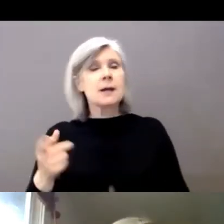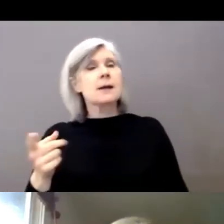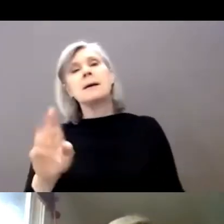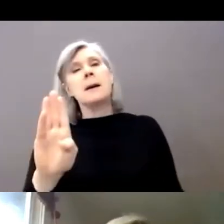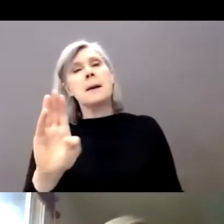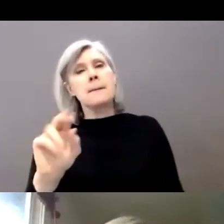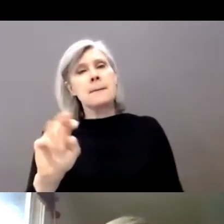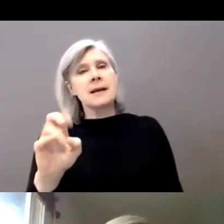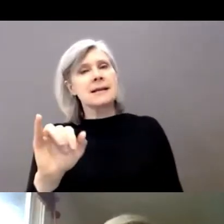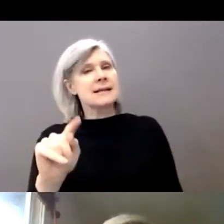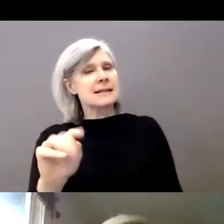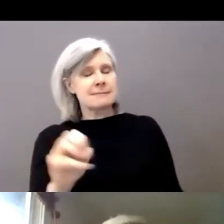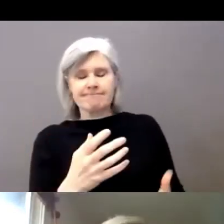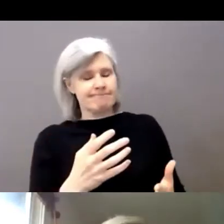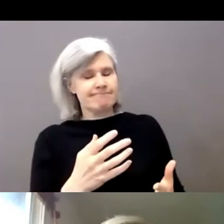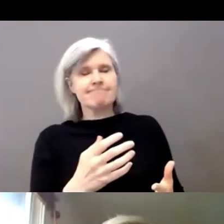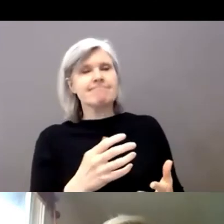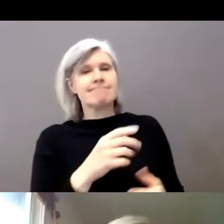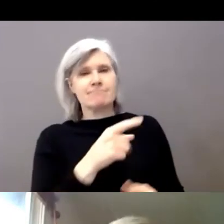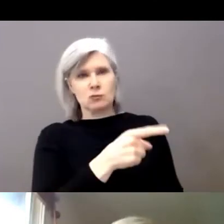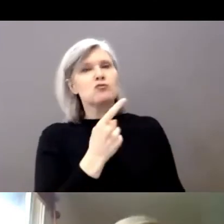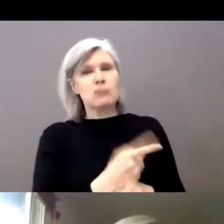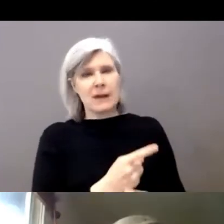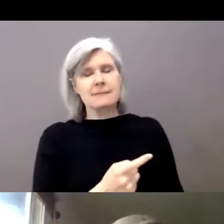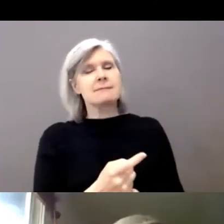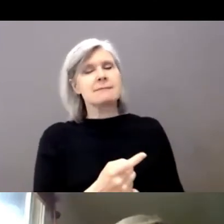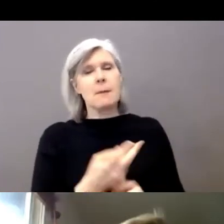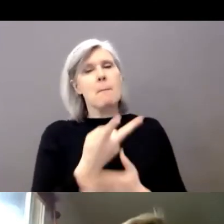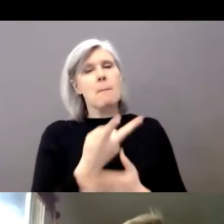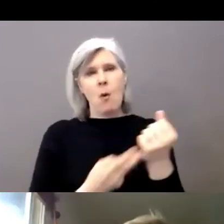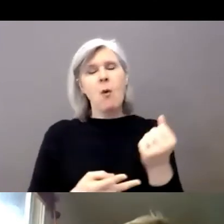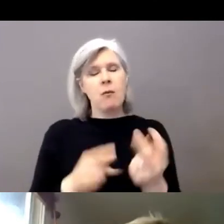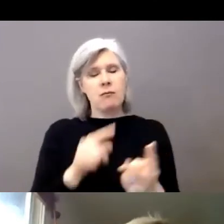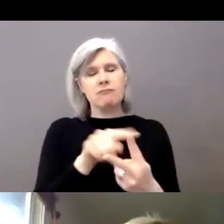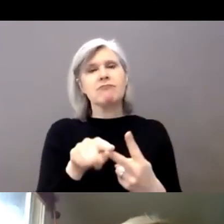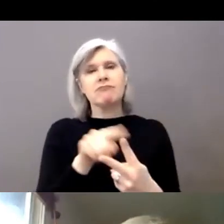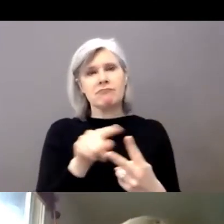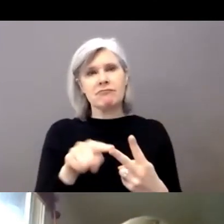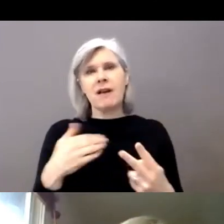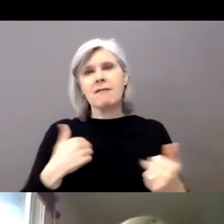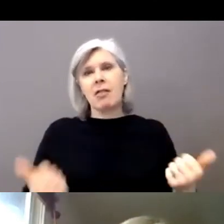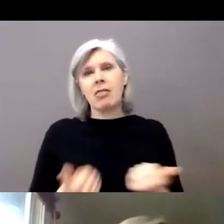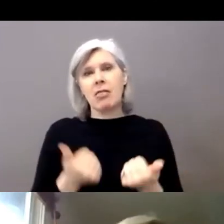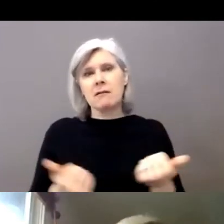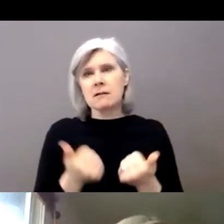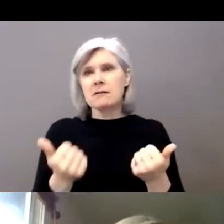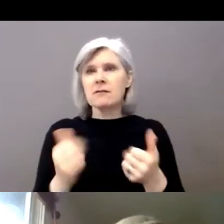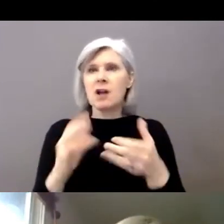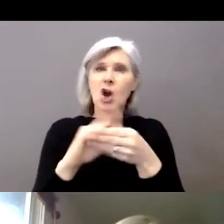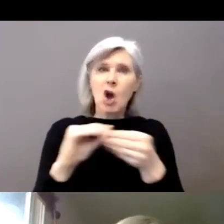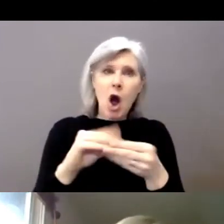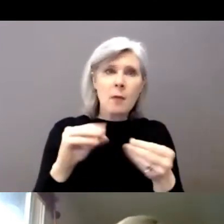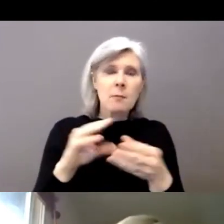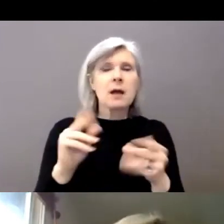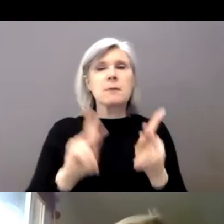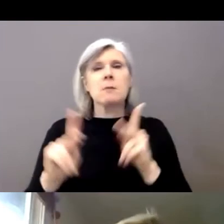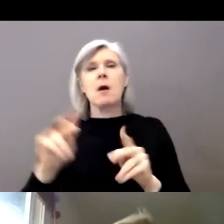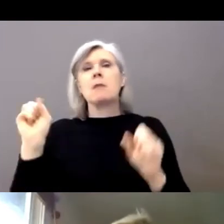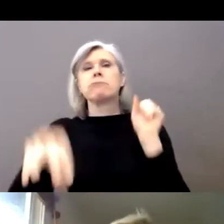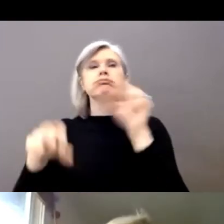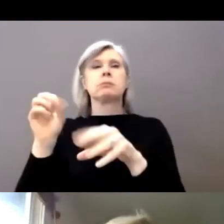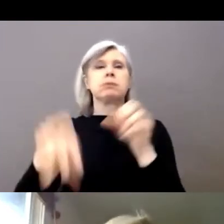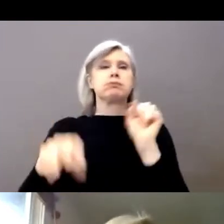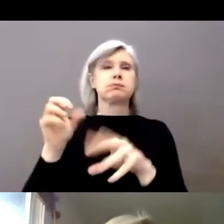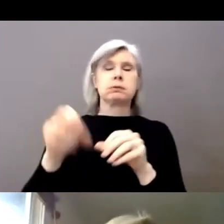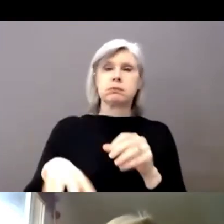lot of, as you said, Kieran, Yeah. a lot of heart-wrenching testimonies in the chat box, a lot of comments, lots of them very relevant.